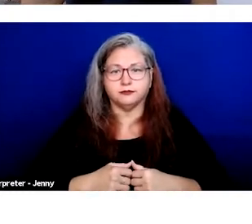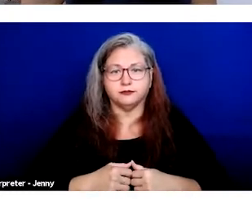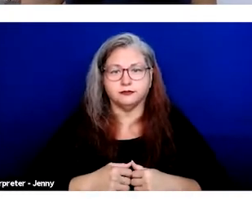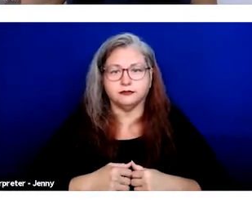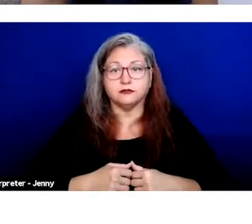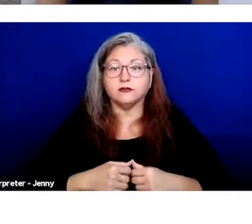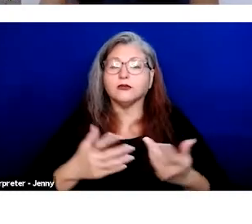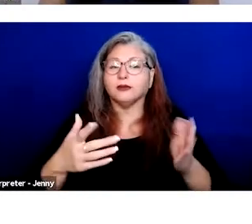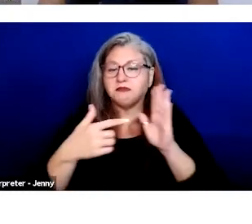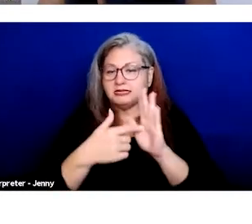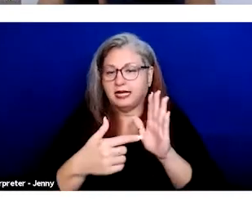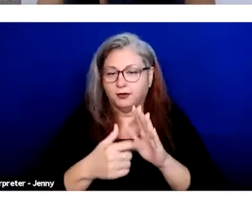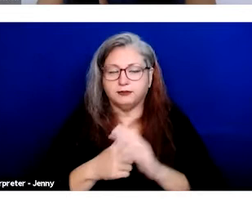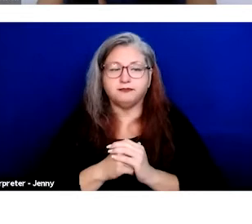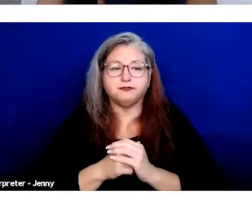So for example,